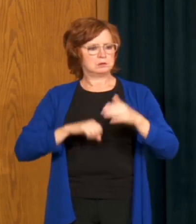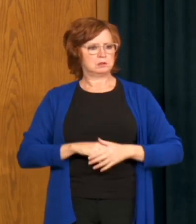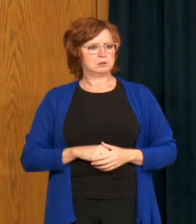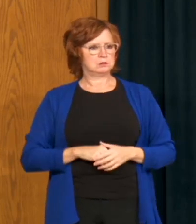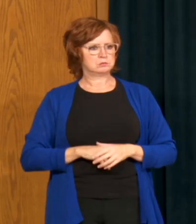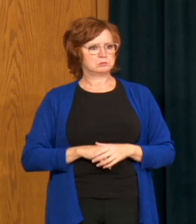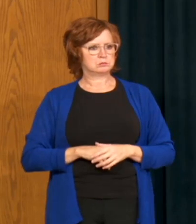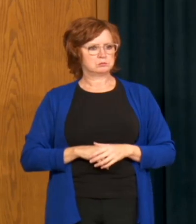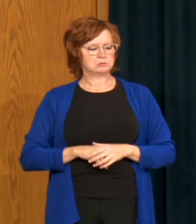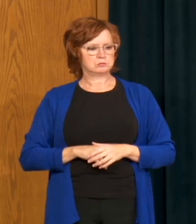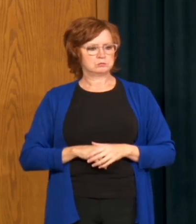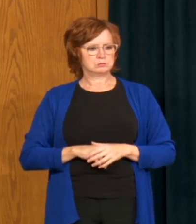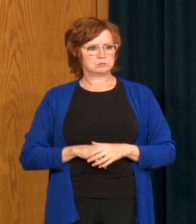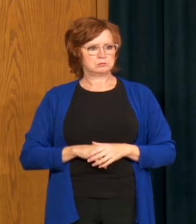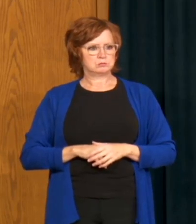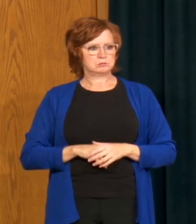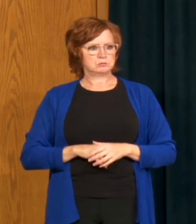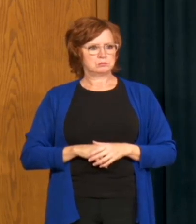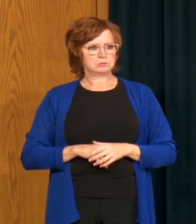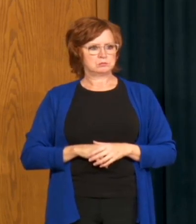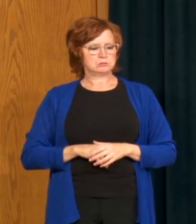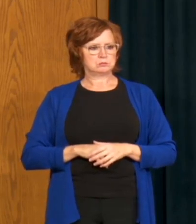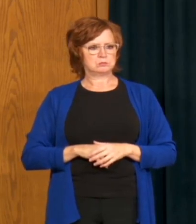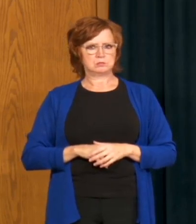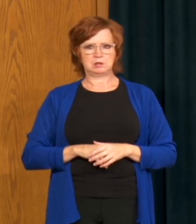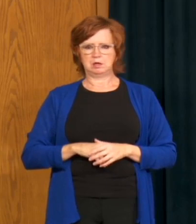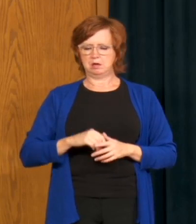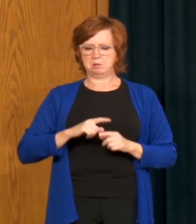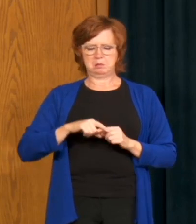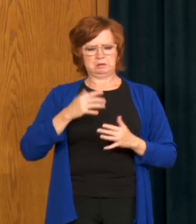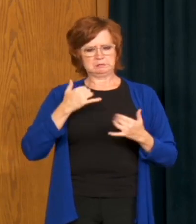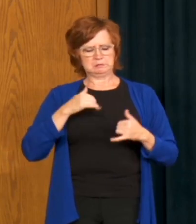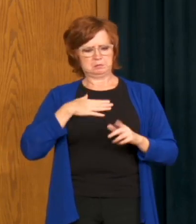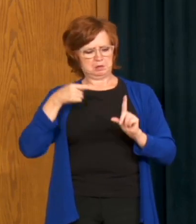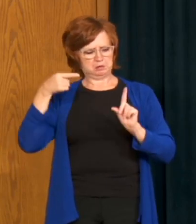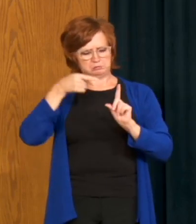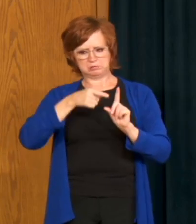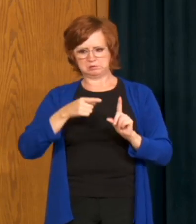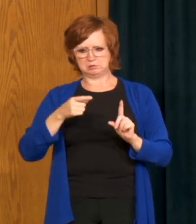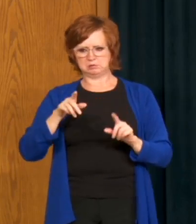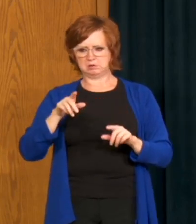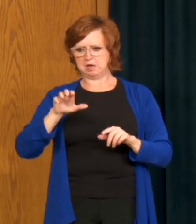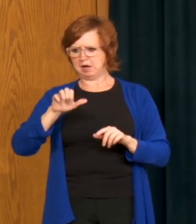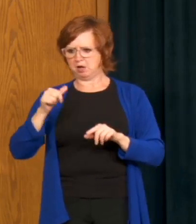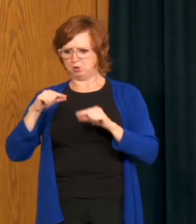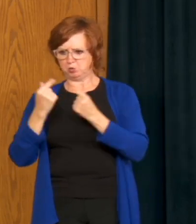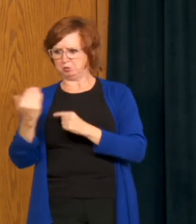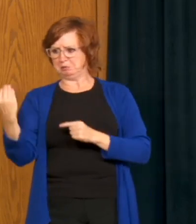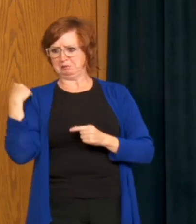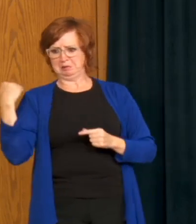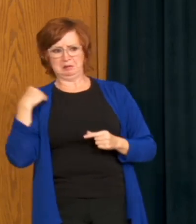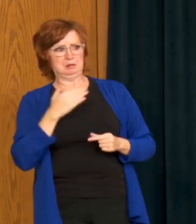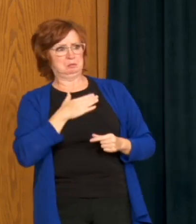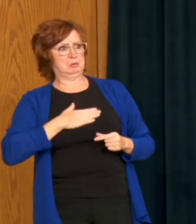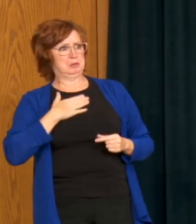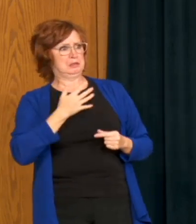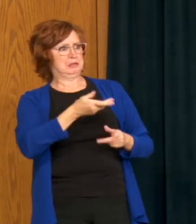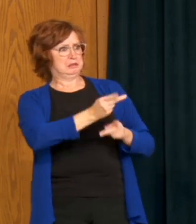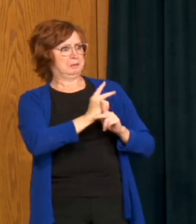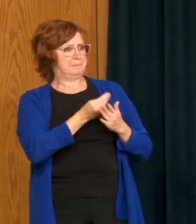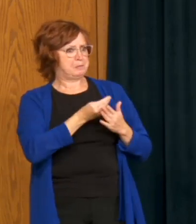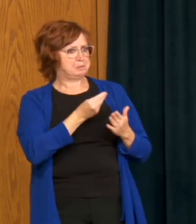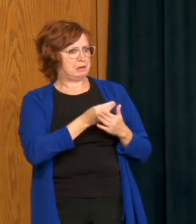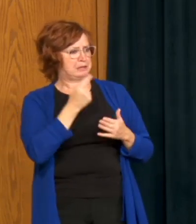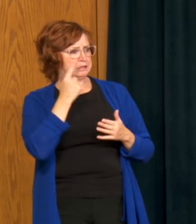you say to groups that have come forward with requests to the government that in some cases were life and death issues, like the